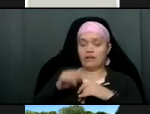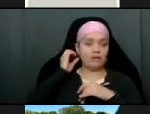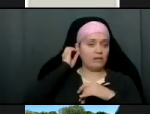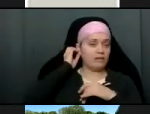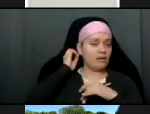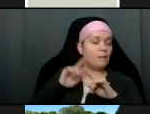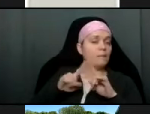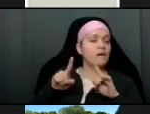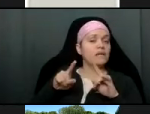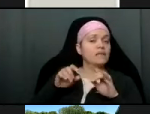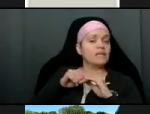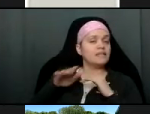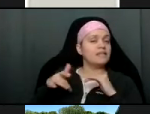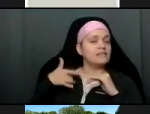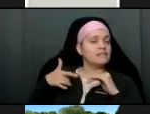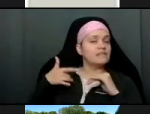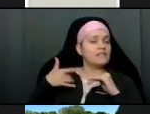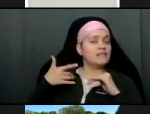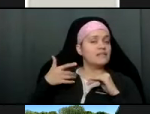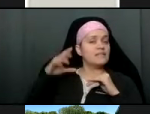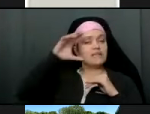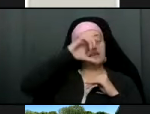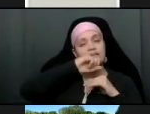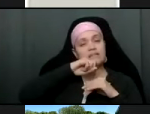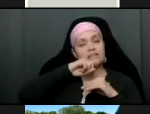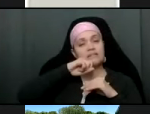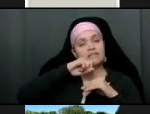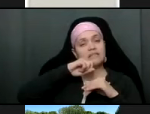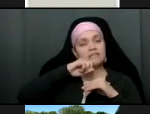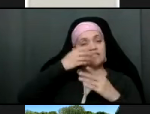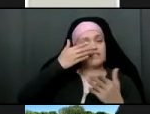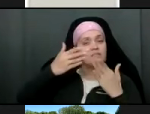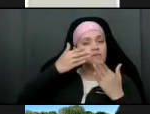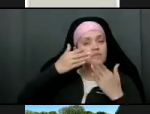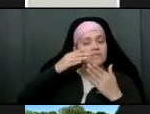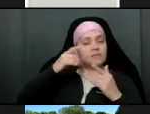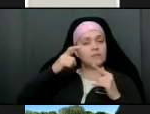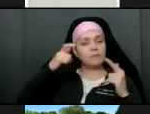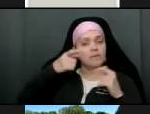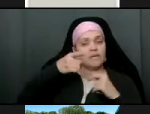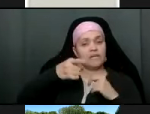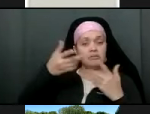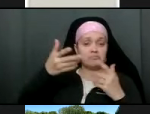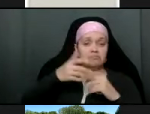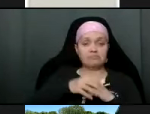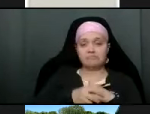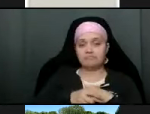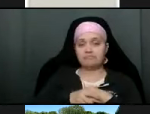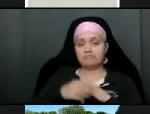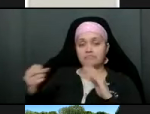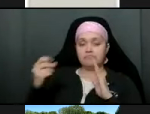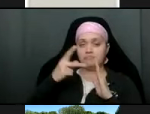they did sense, I guess, that there might be something big here. They go